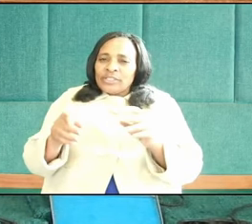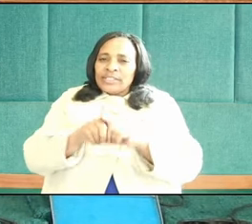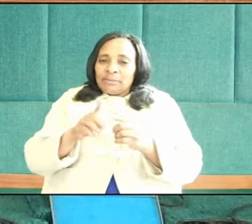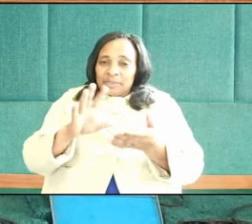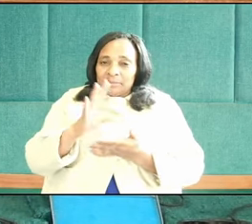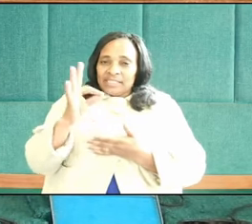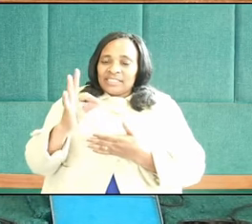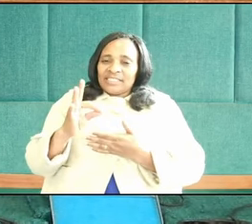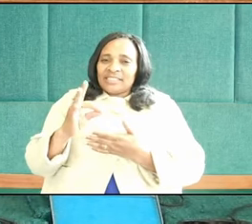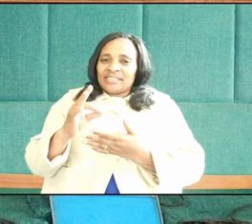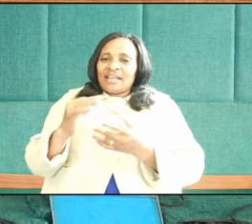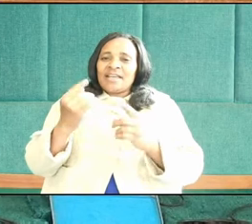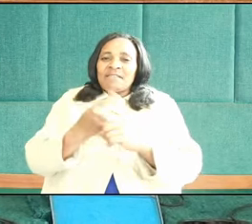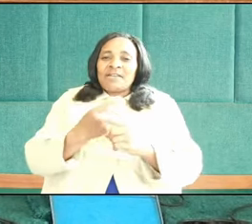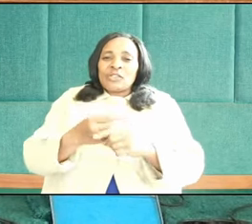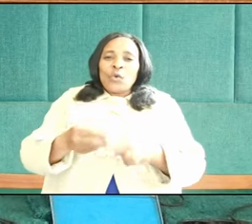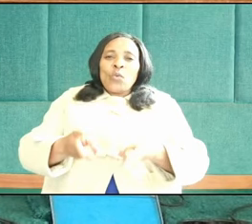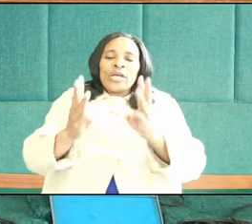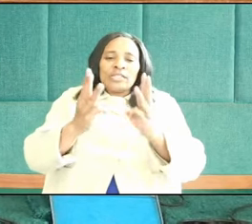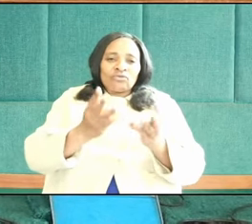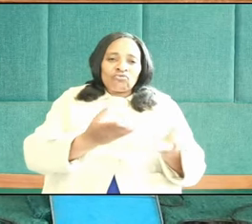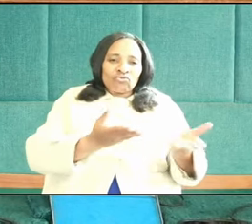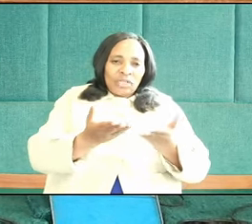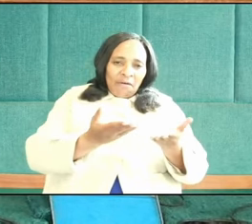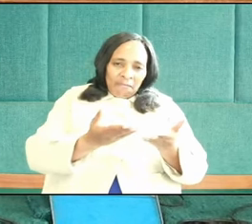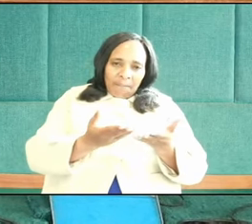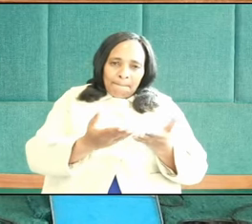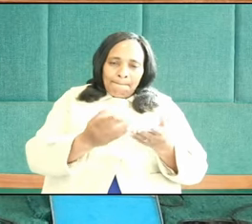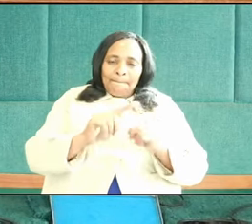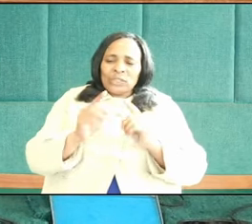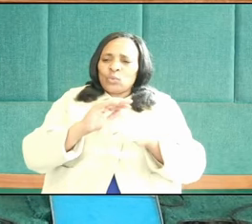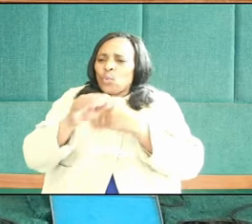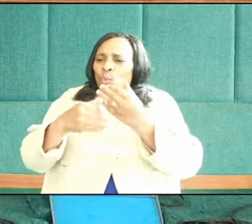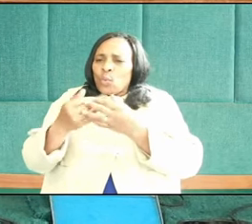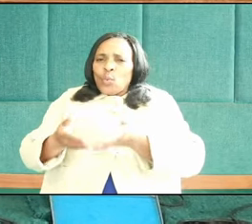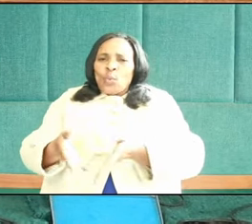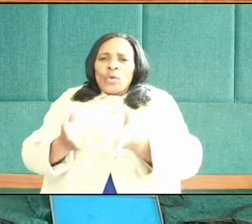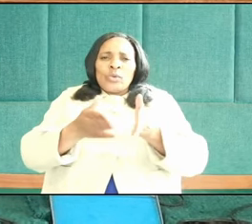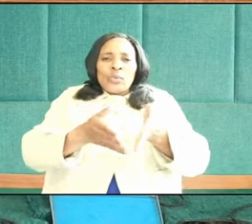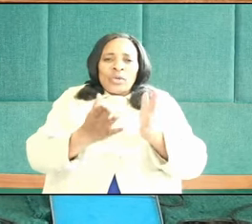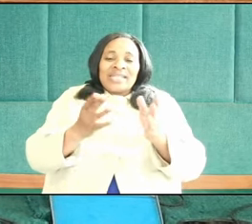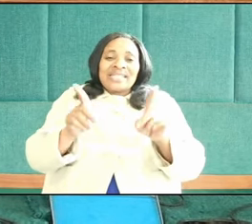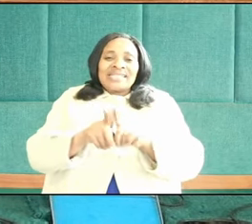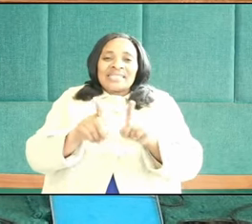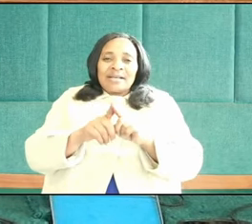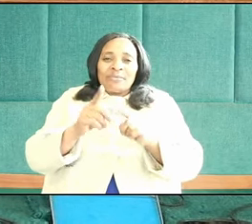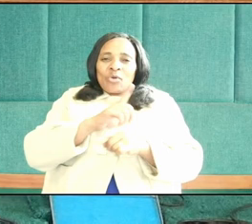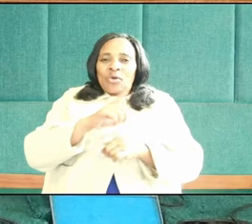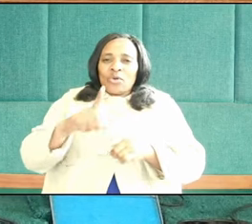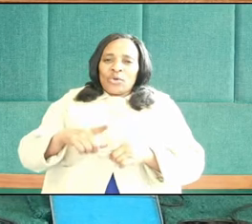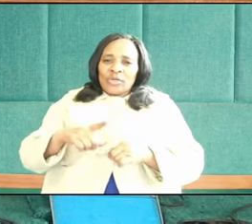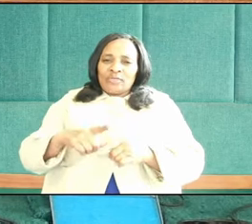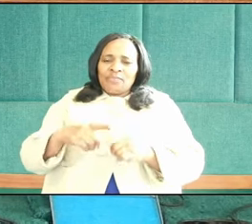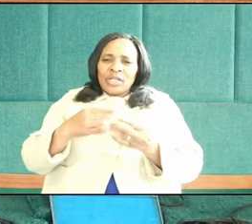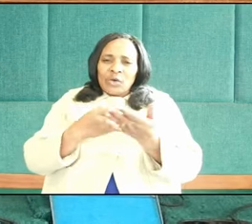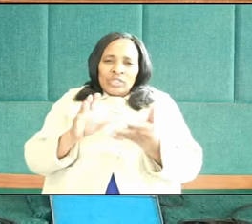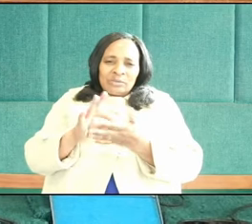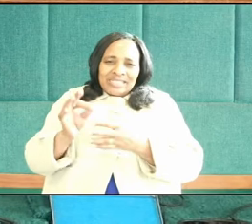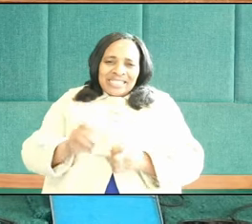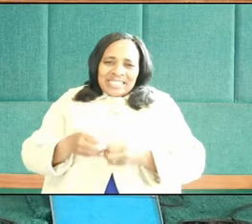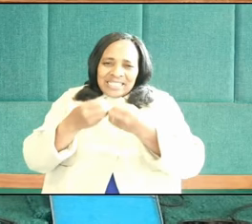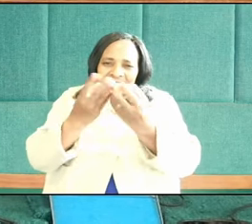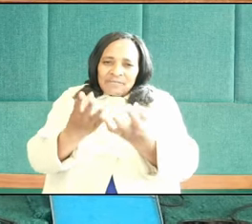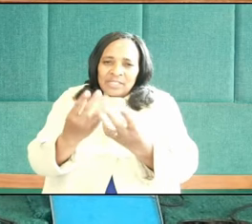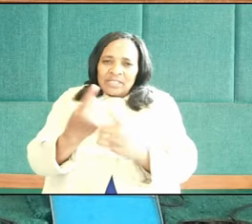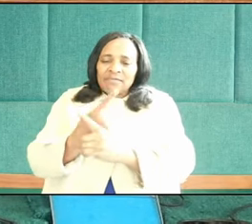Spirit. There are different ways to serve, but all these ways are from the same Lord. The Holy Spirit gives us